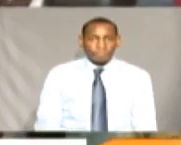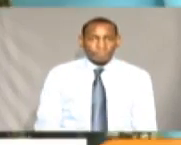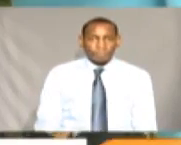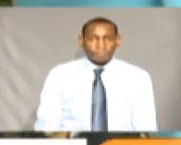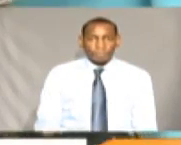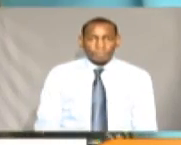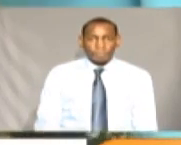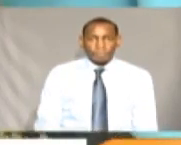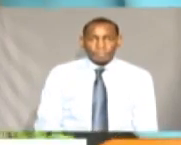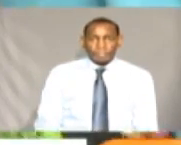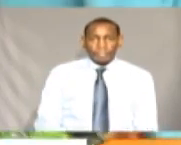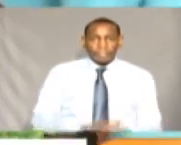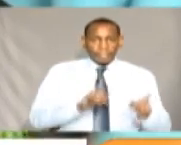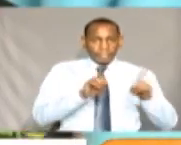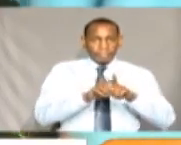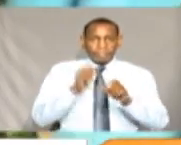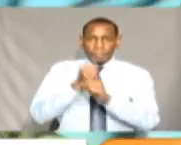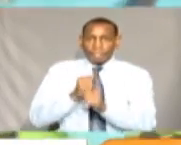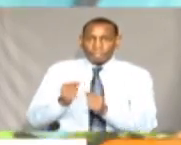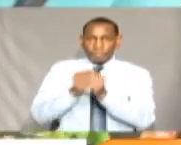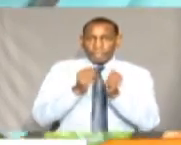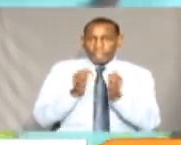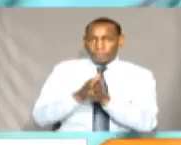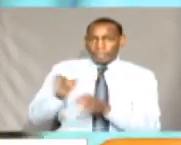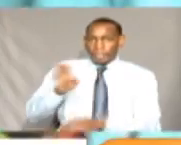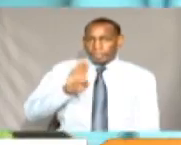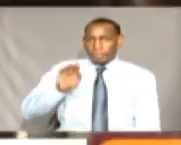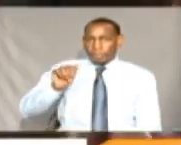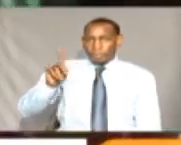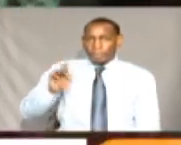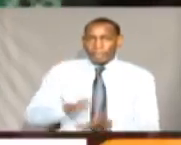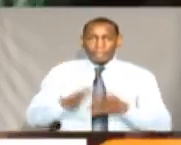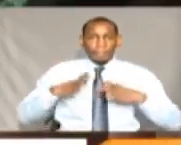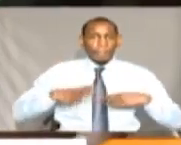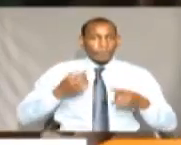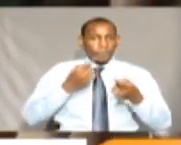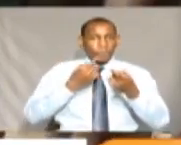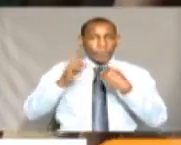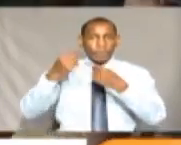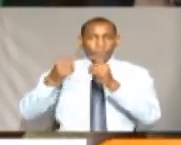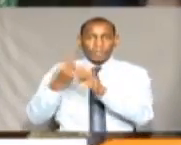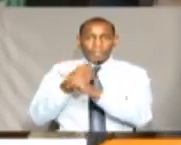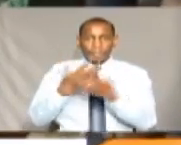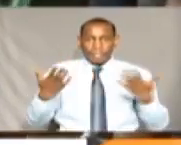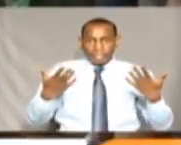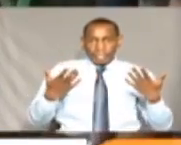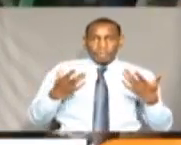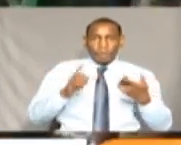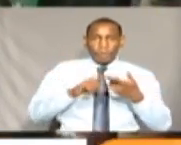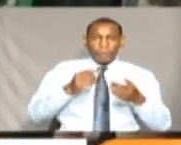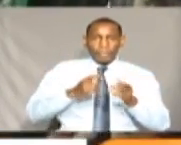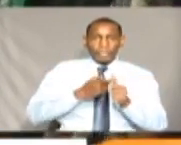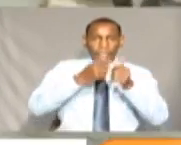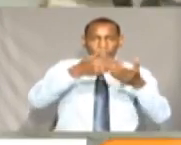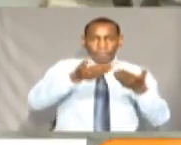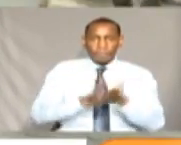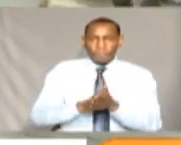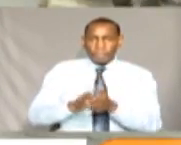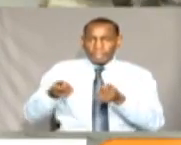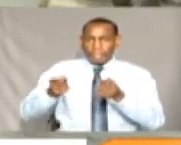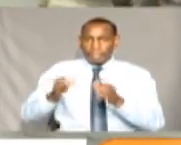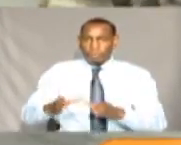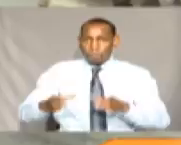The red show, which was also done in conjunction with Blueband, saw fans bag various prizes ranging from gift vouchers to gas cookers.